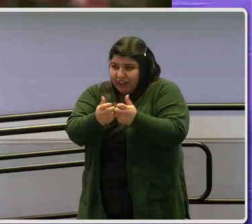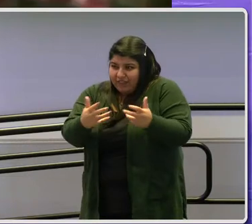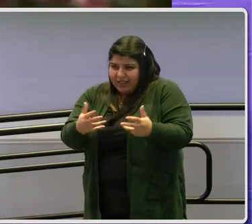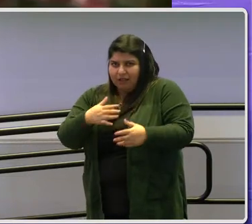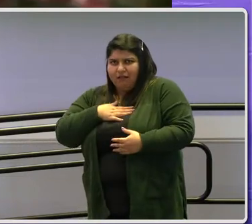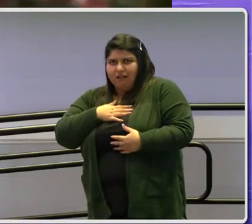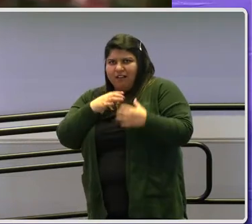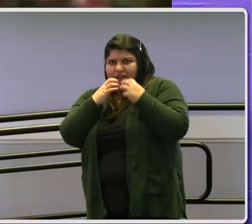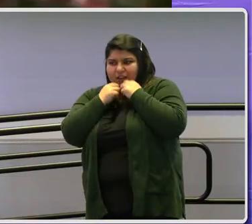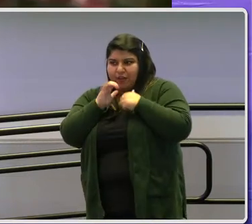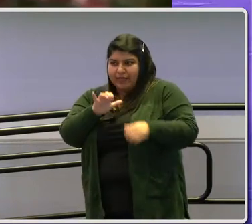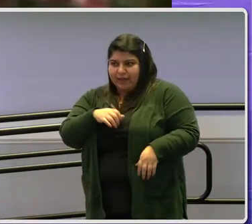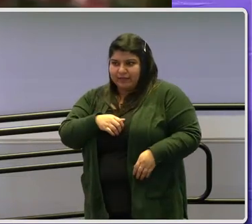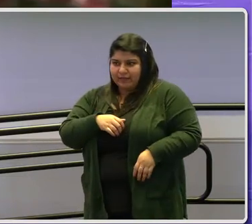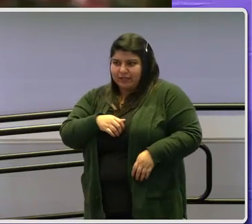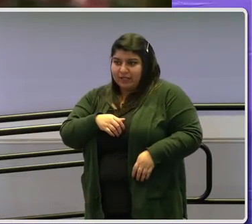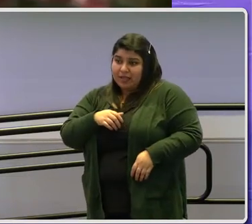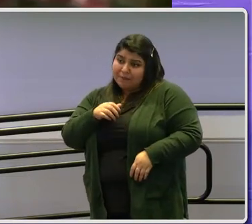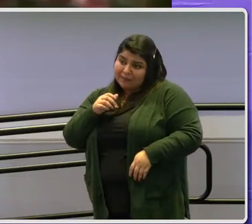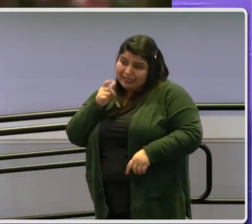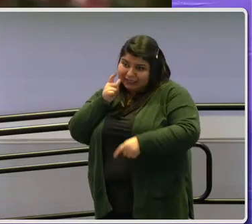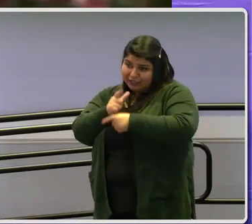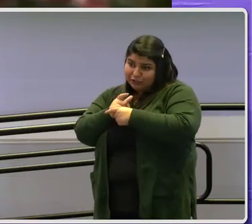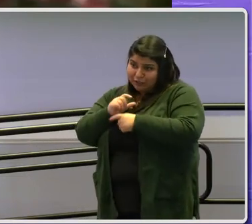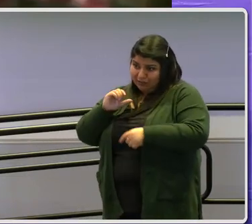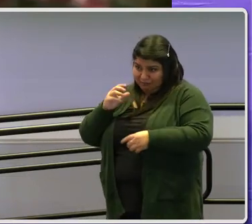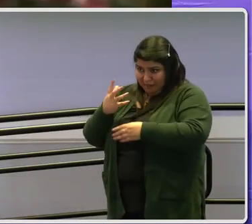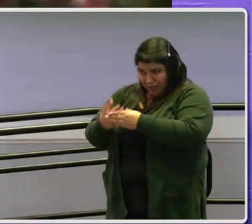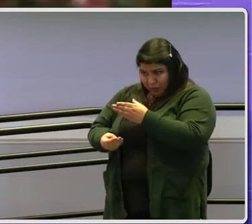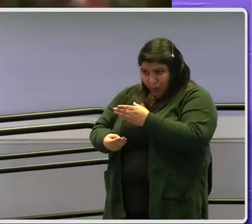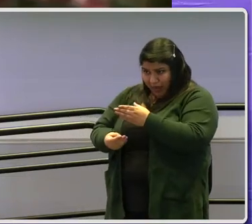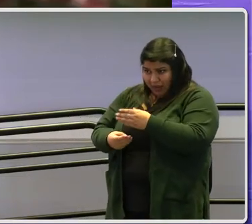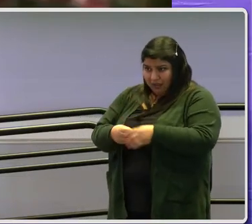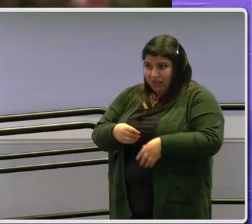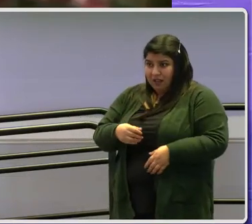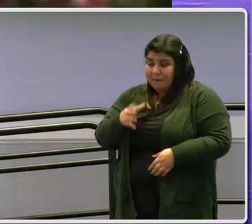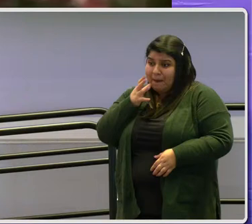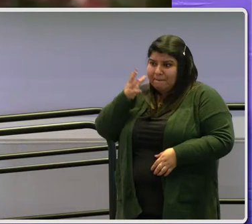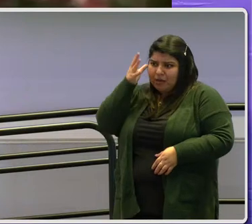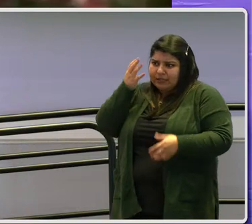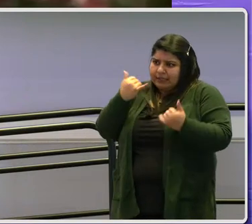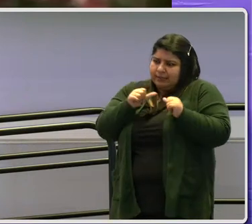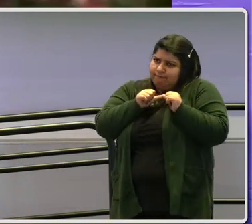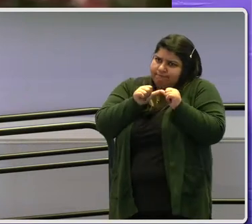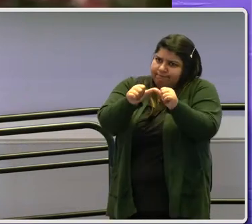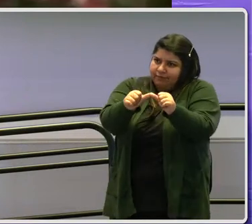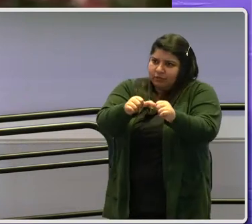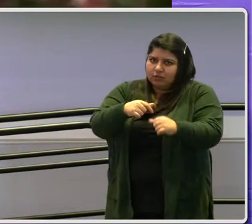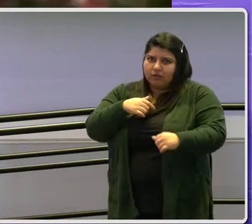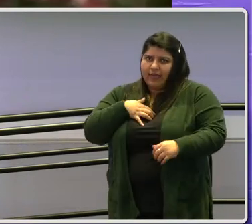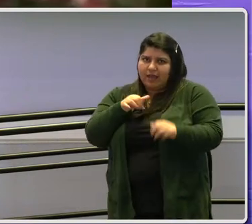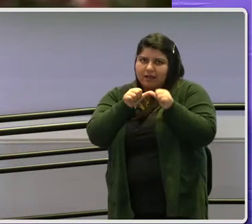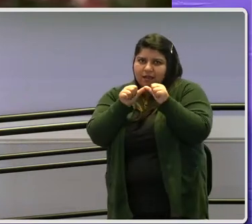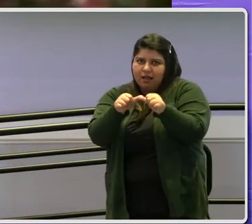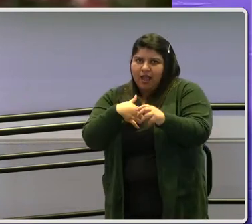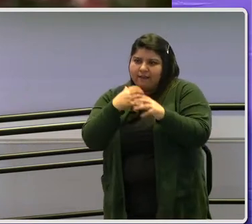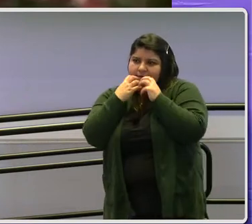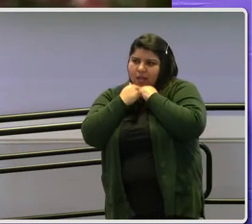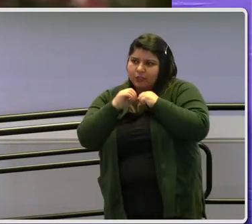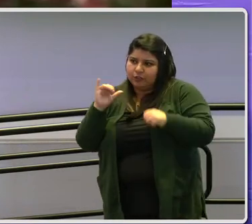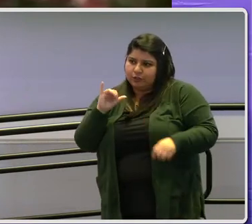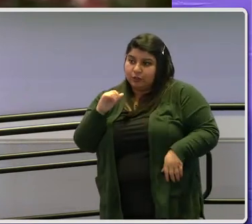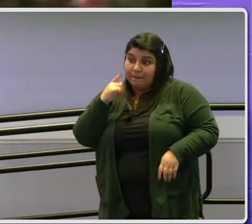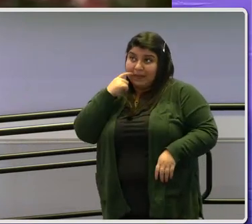my parents get up after my sister passed away that I value resilience. It is because of the support program that